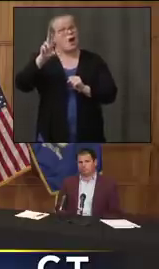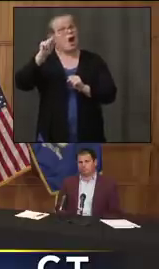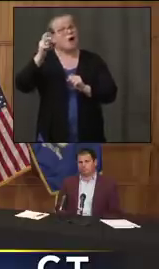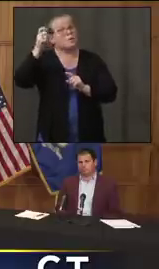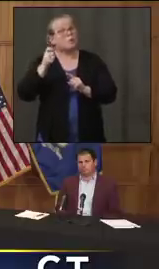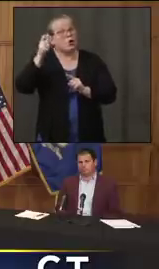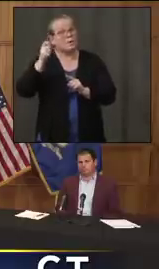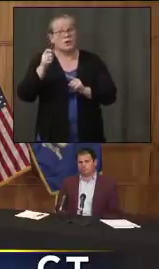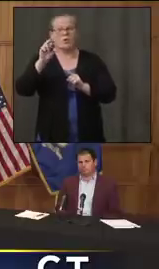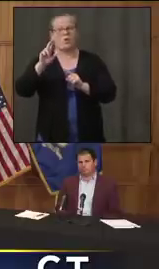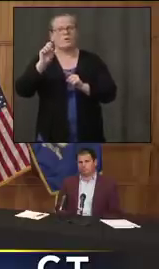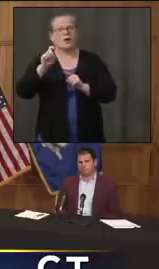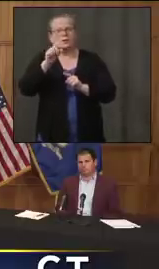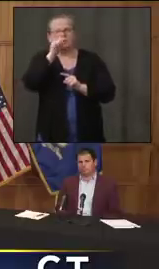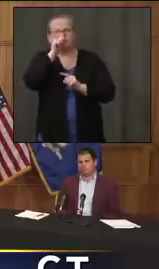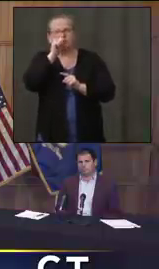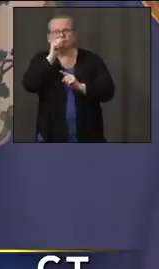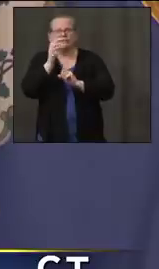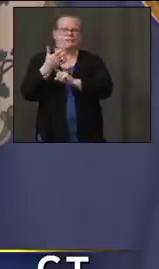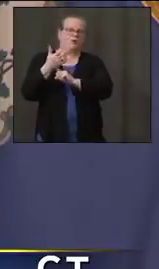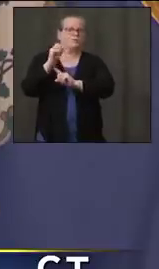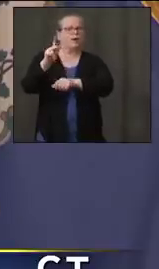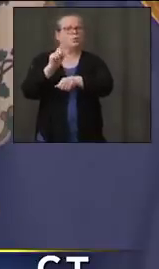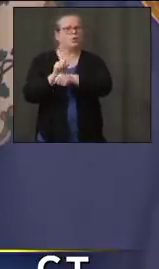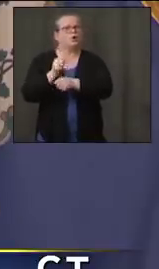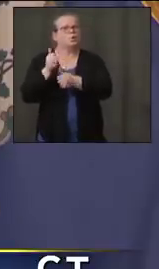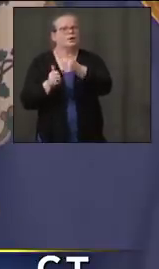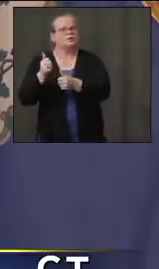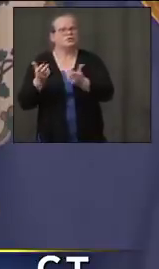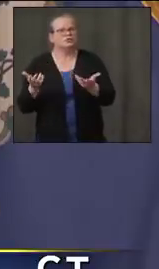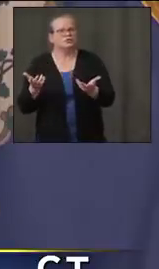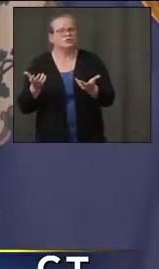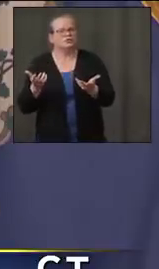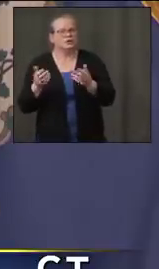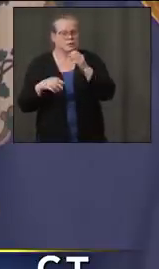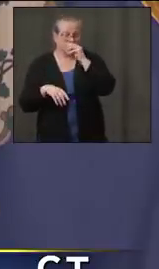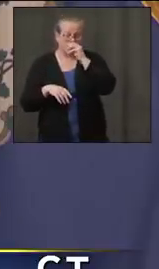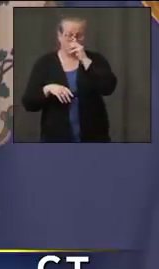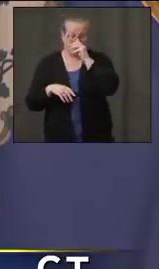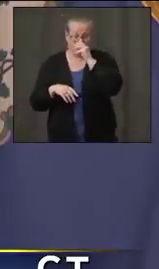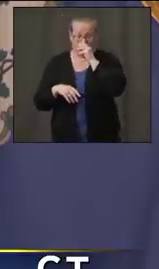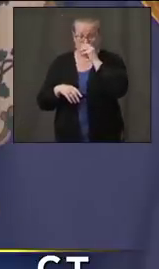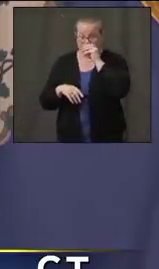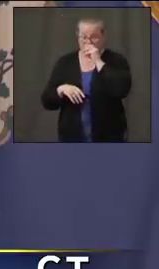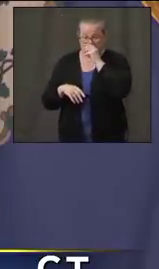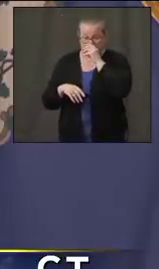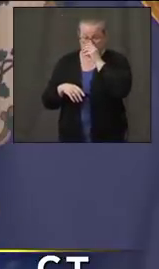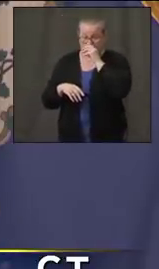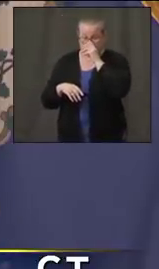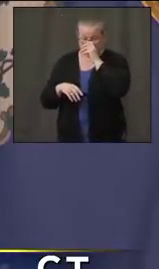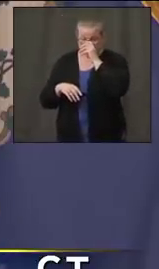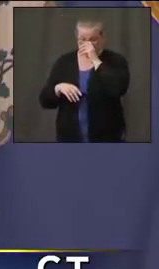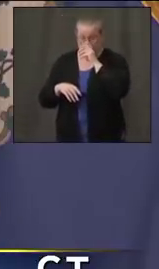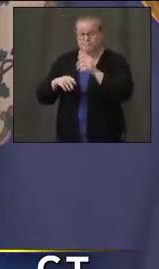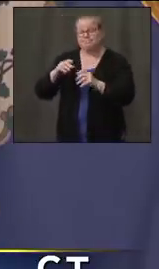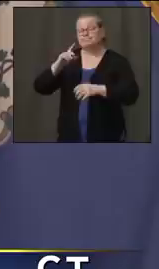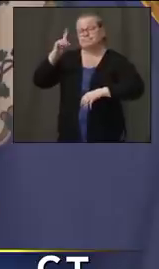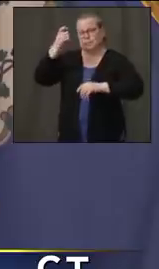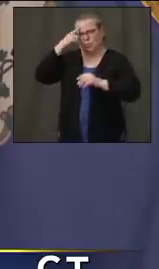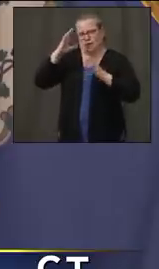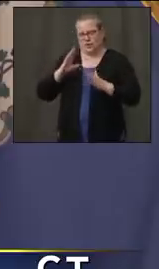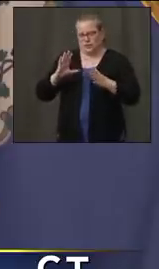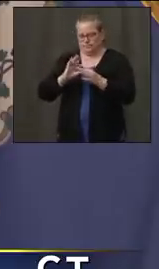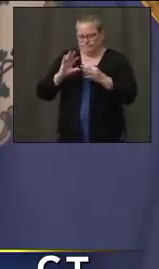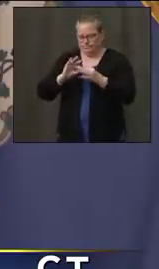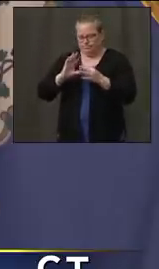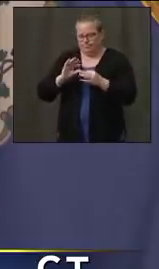part-time? Well, I can say, as a small business person, look, the salon is going to be maybe working at